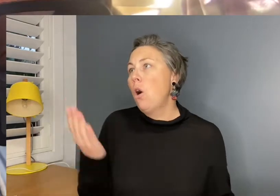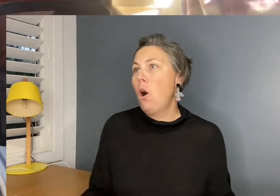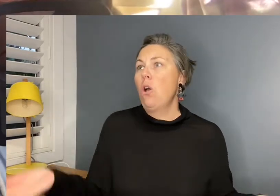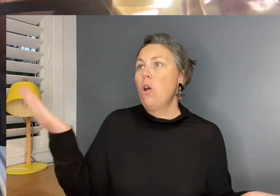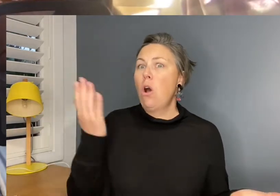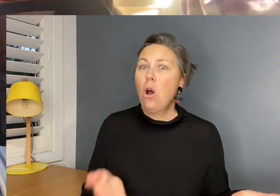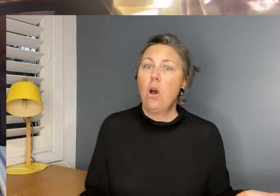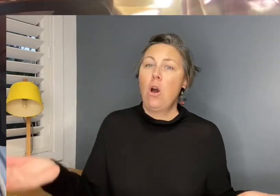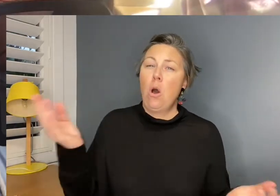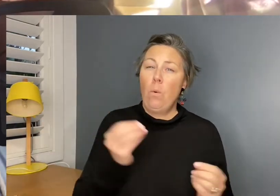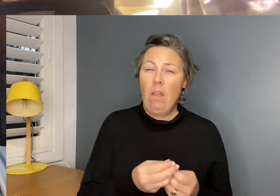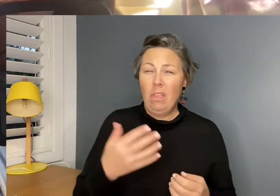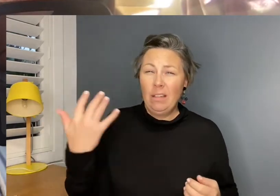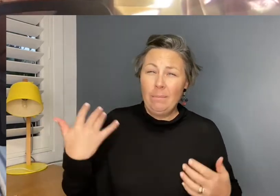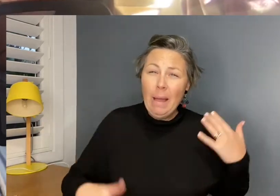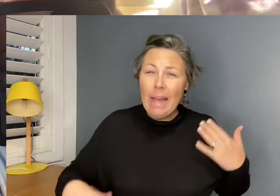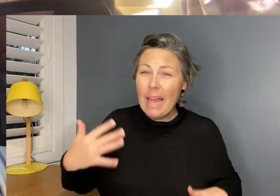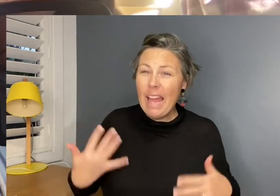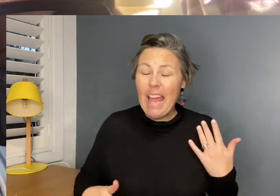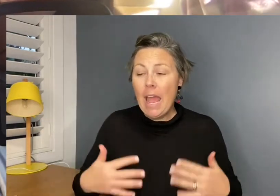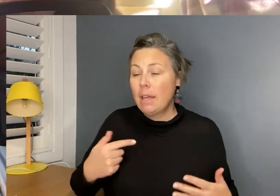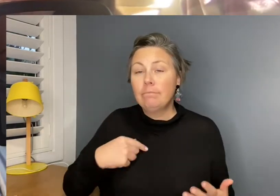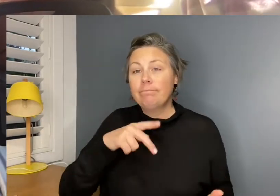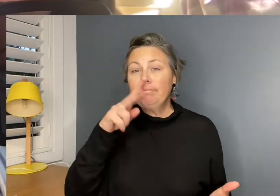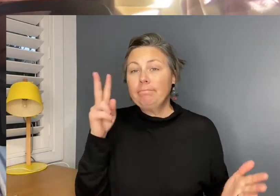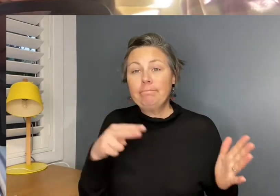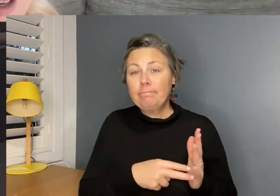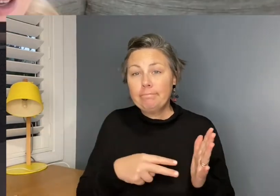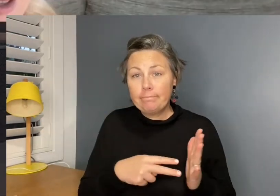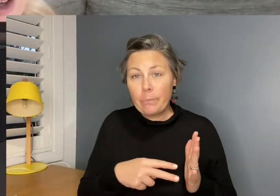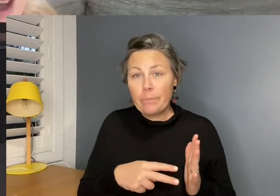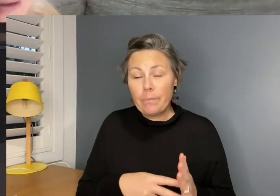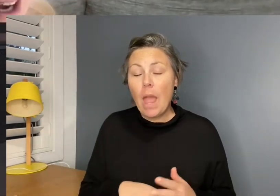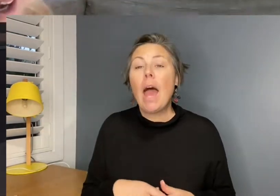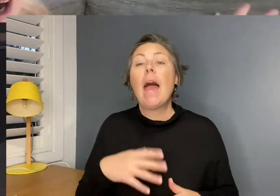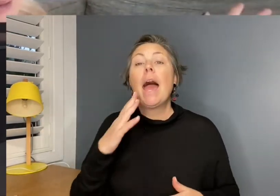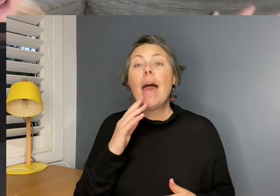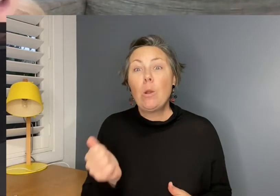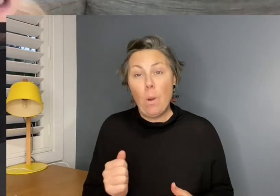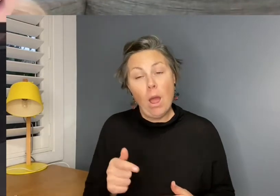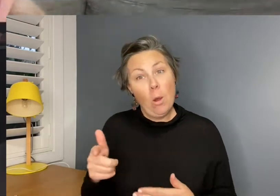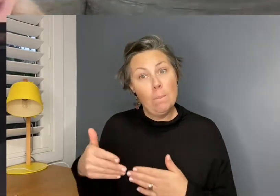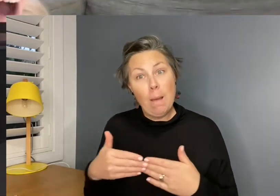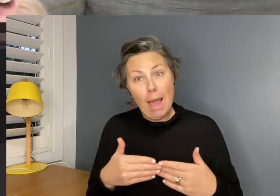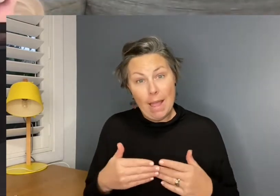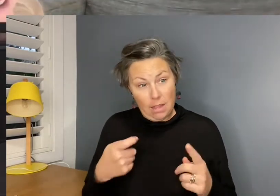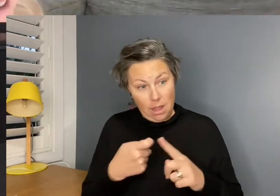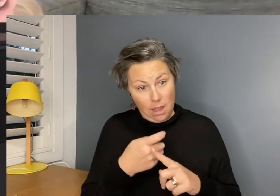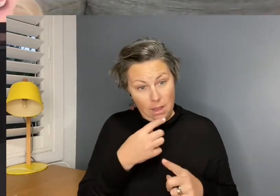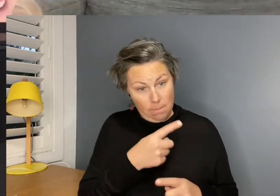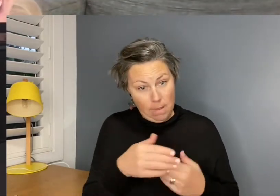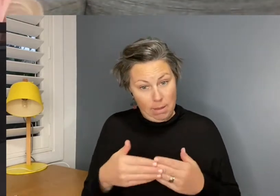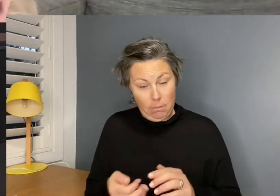on, and by that stage when they're so painful, it's just like I just can't do this anymore. So then Ren comes slipping out.